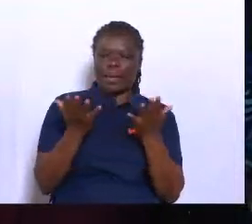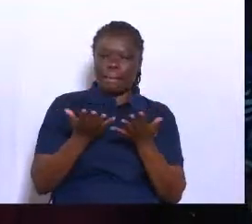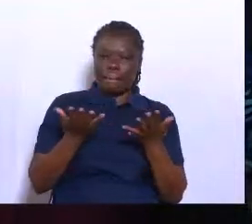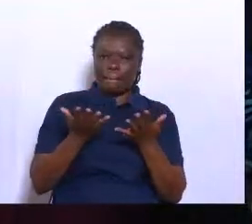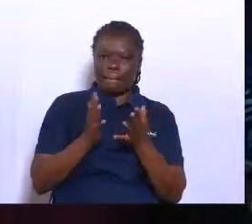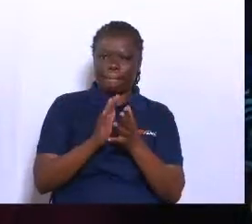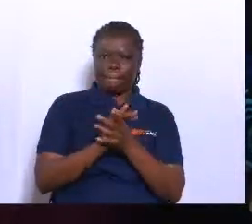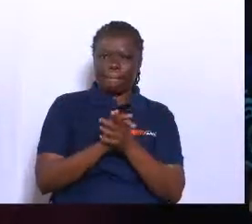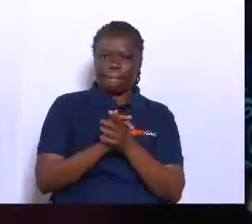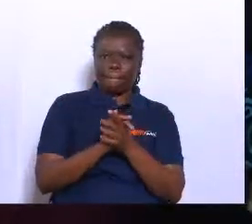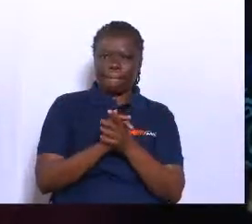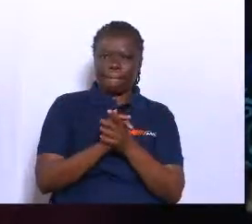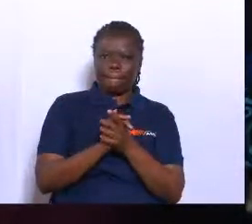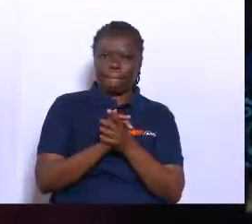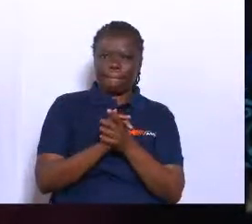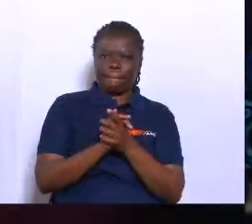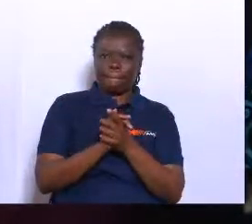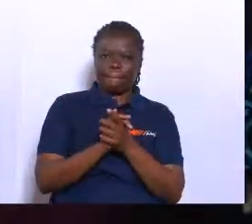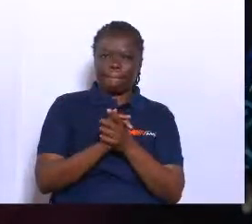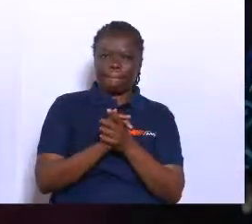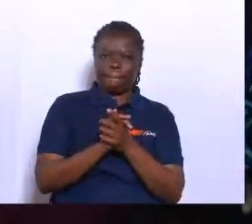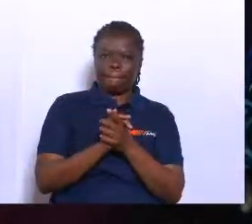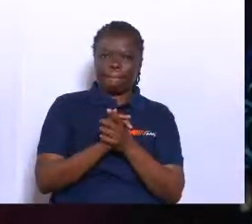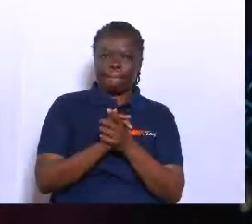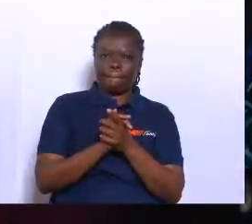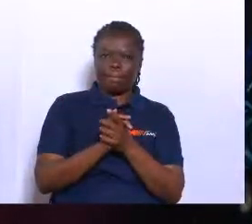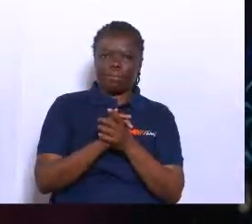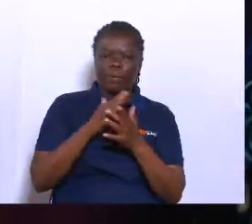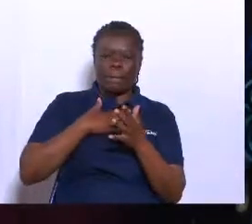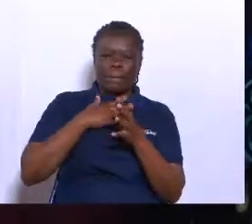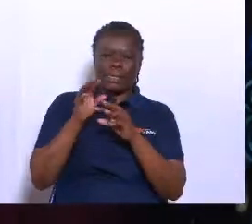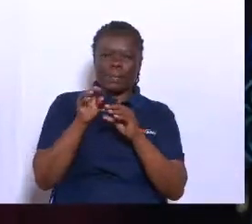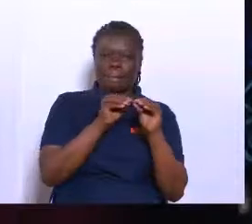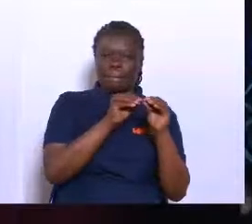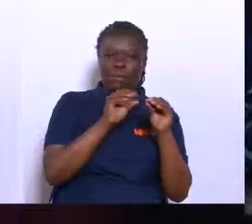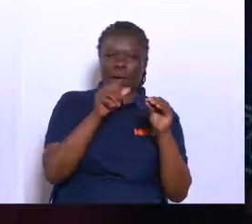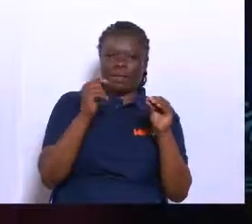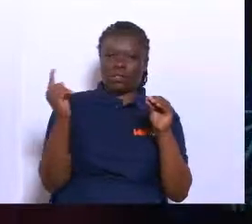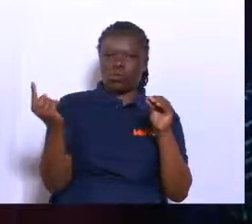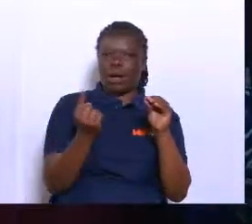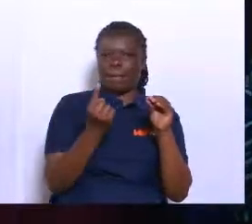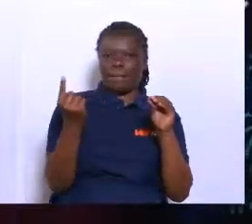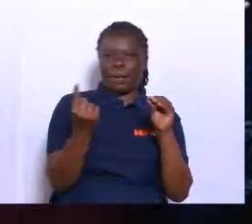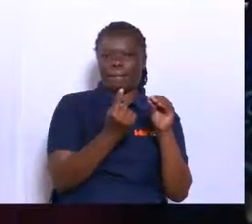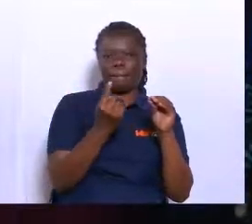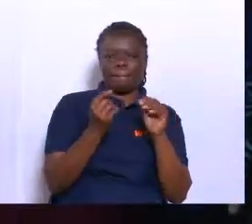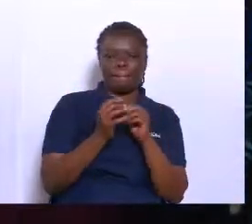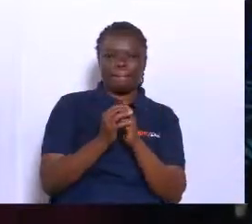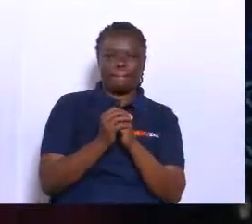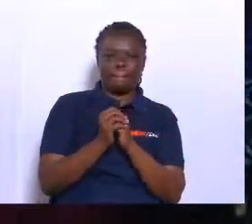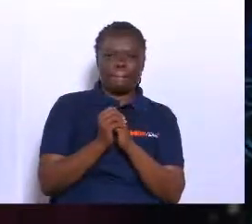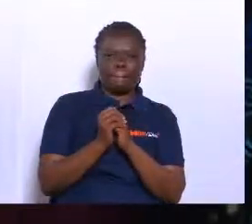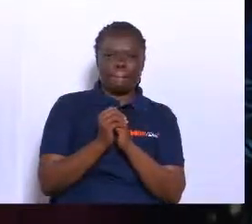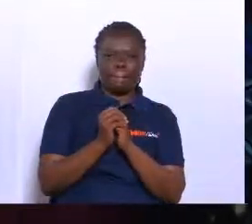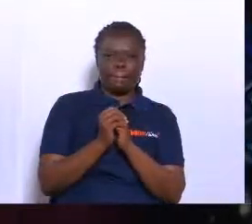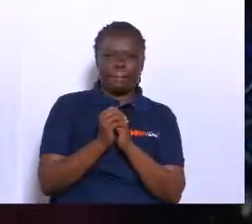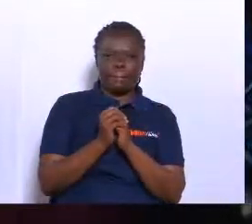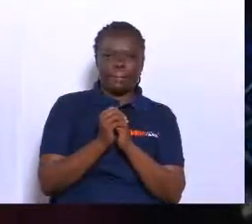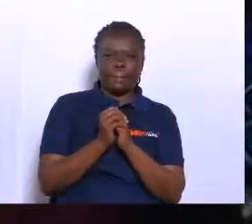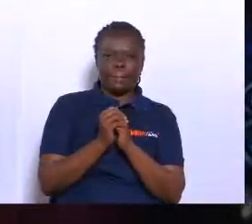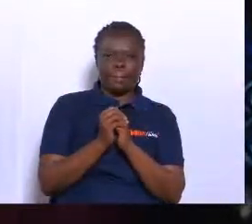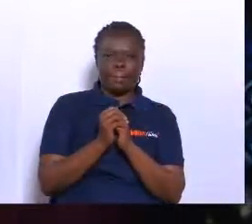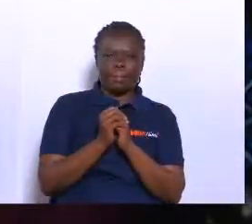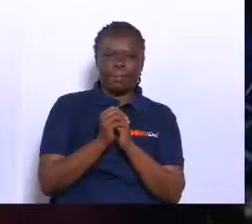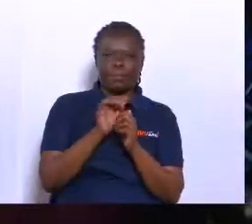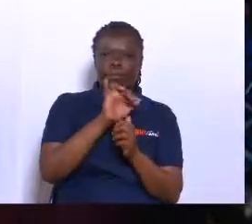Tunaomba kuwafanya maombi ya pekee. This way because many more are coming. Naomba msongelee ili mpate nafasi kwa wengine ambao wanaendelea kuja. Those of